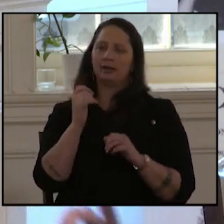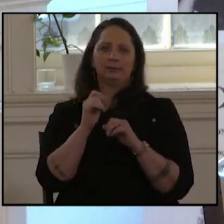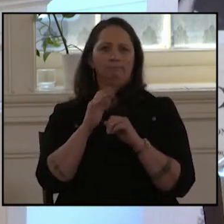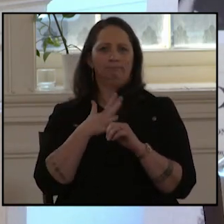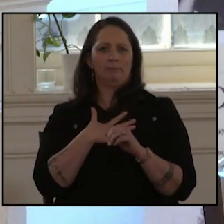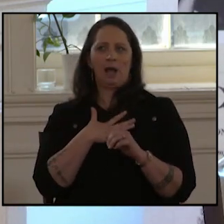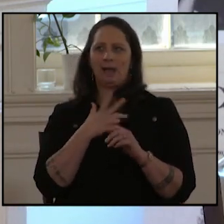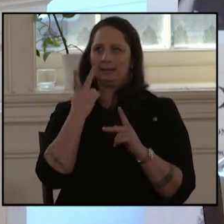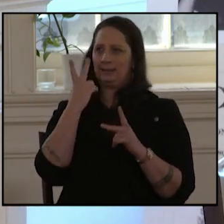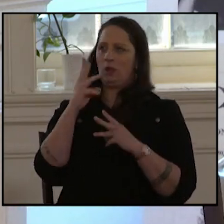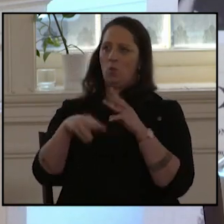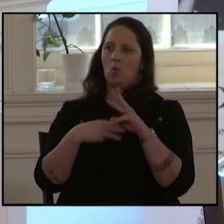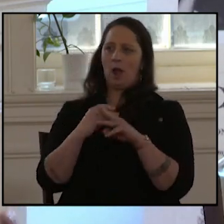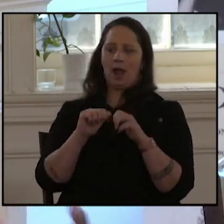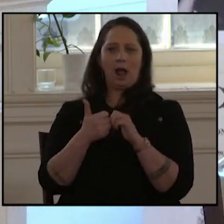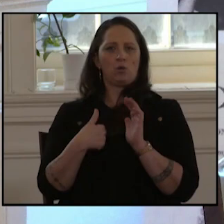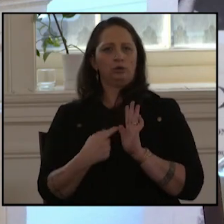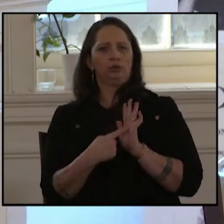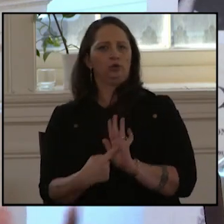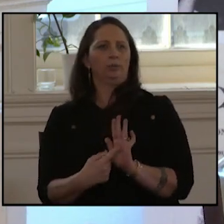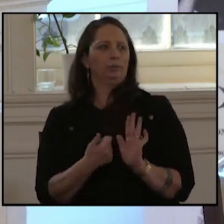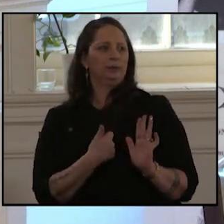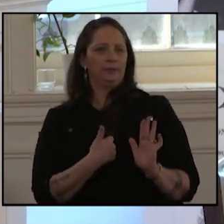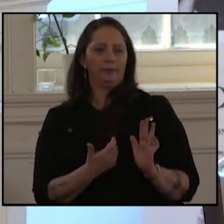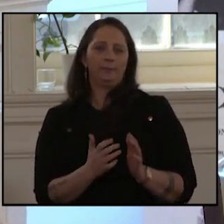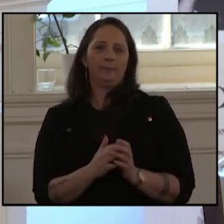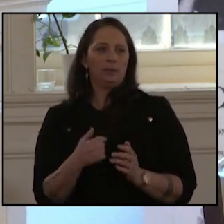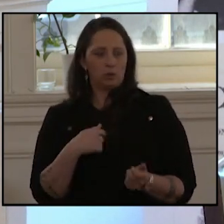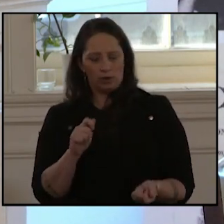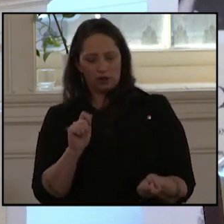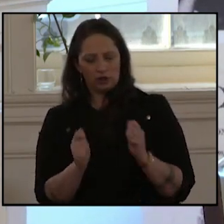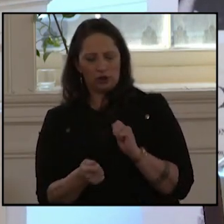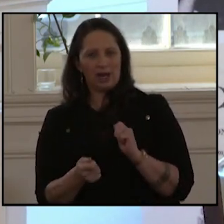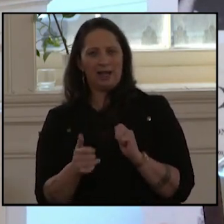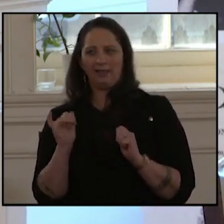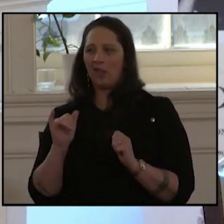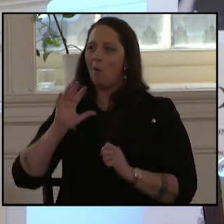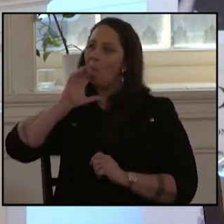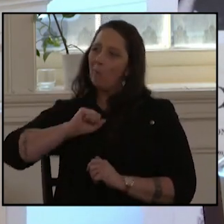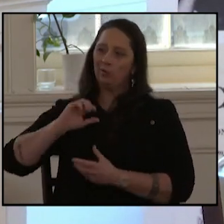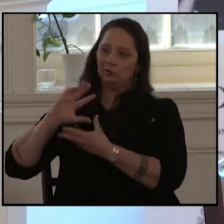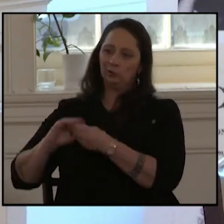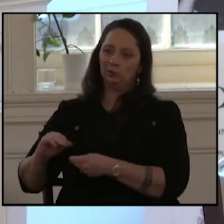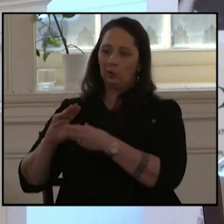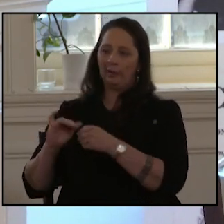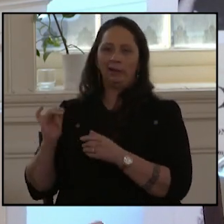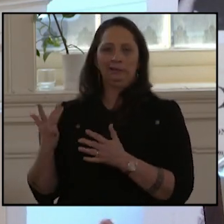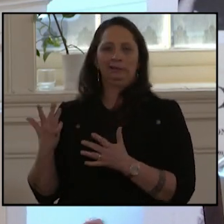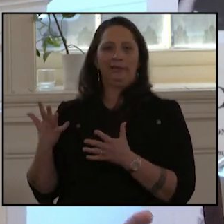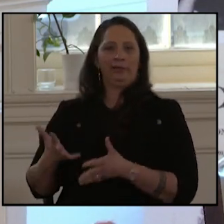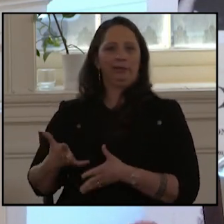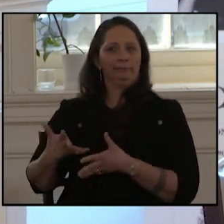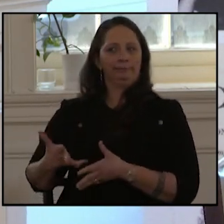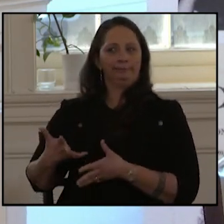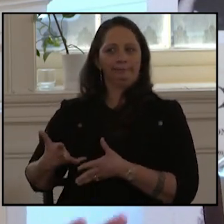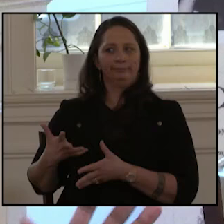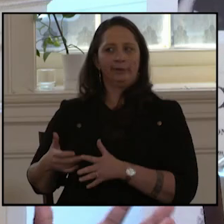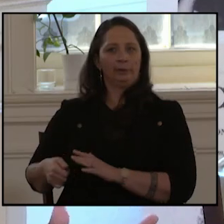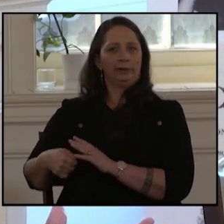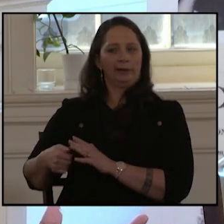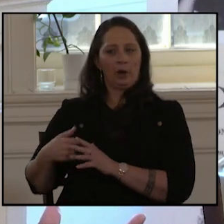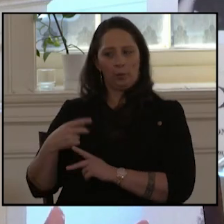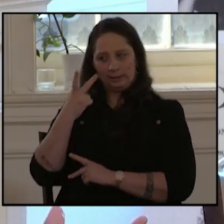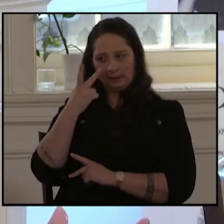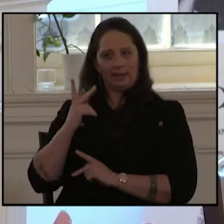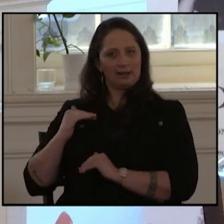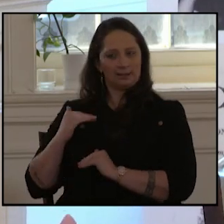how do I present? So that we can change this legacy of these lingering limiters that we